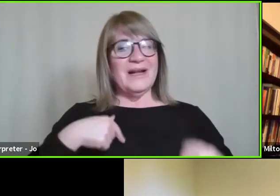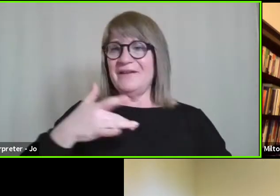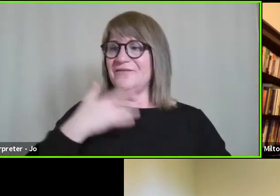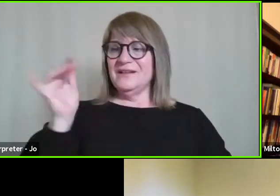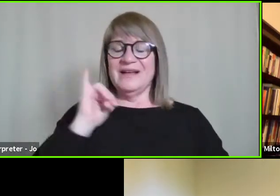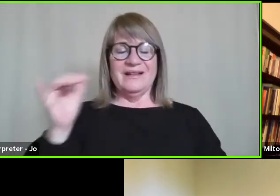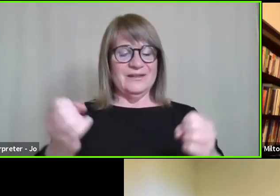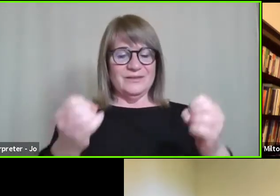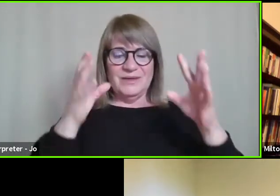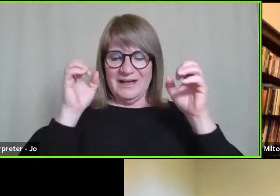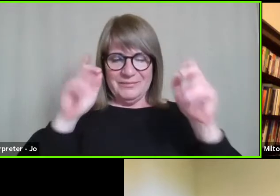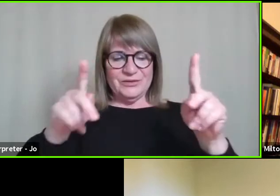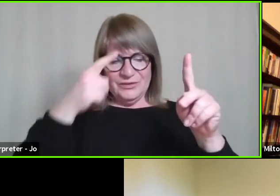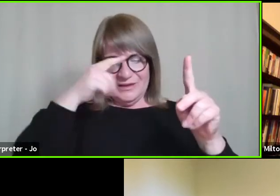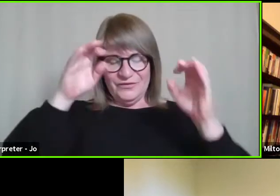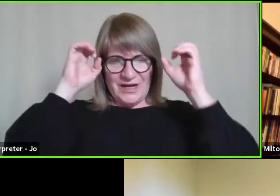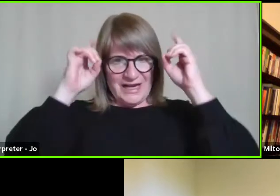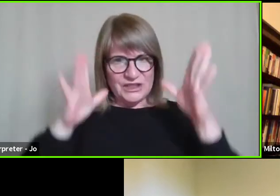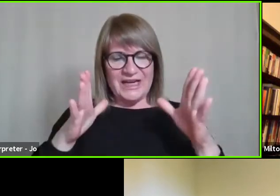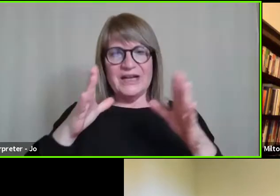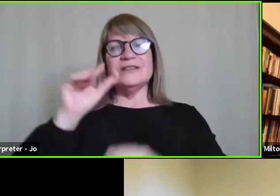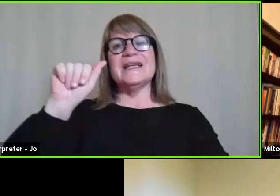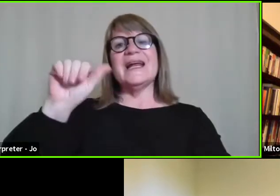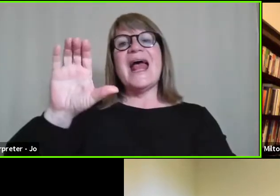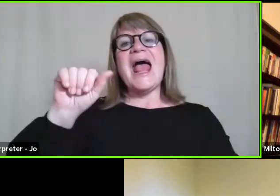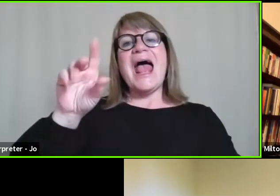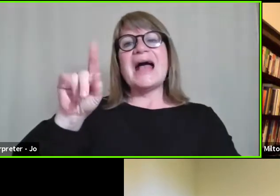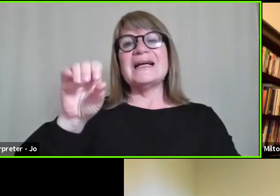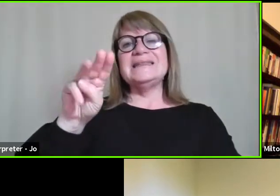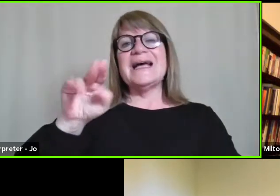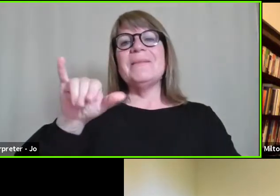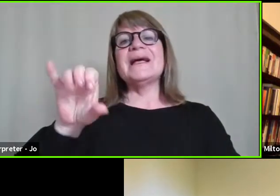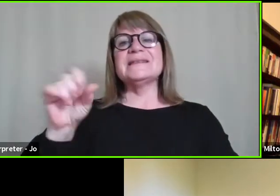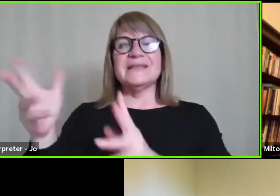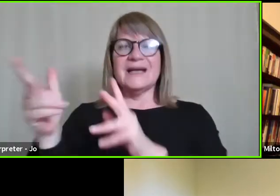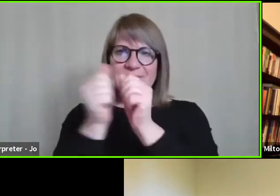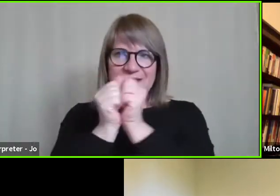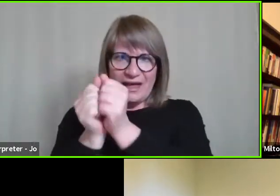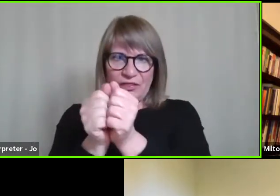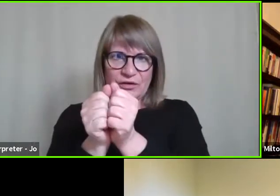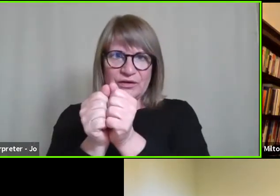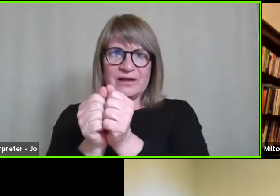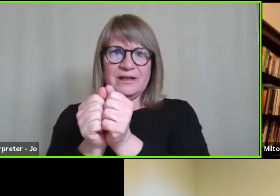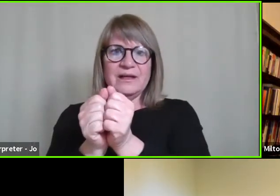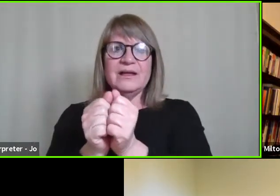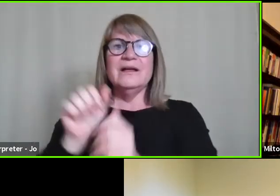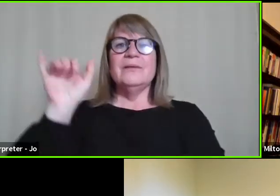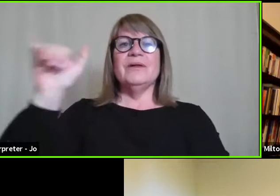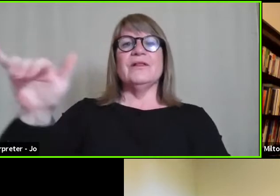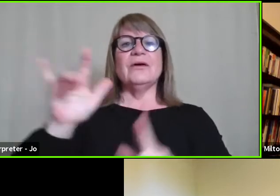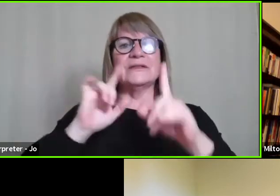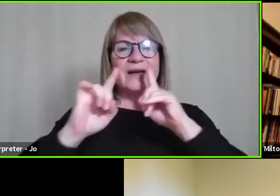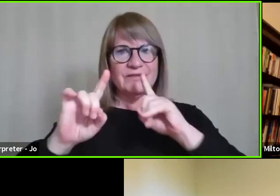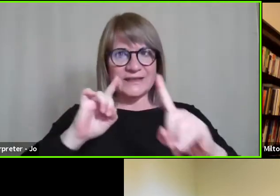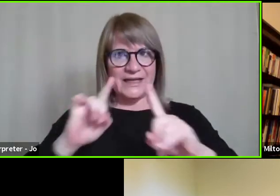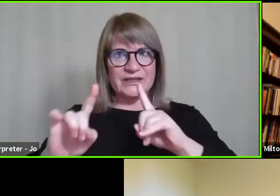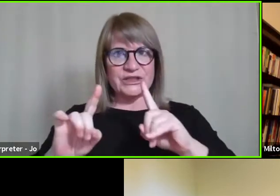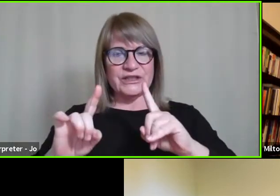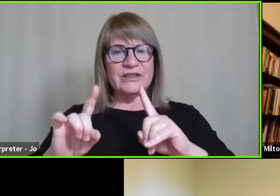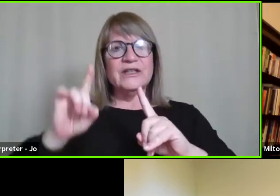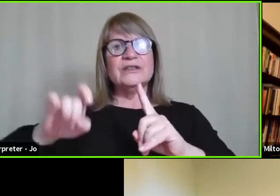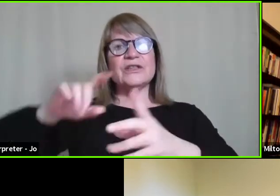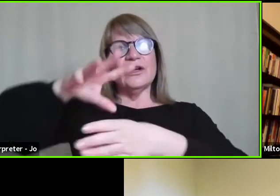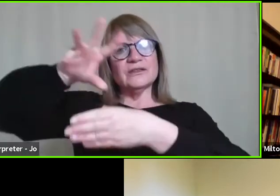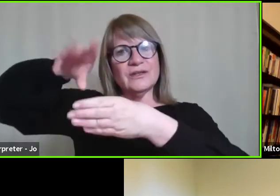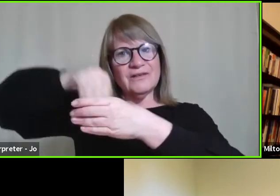educators and academics to come together but that those conversations should also con could should also engage